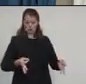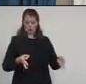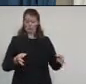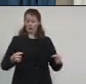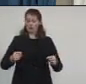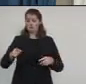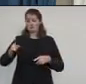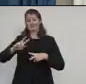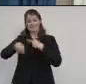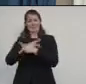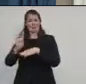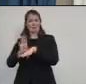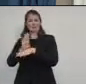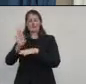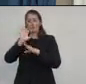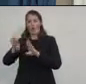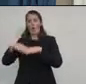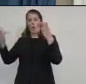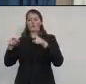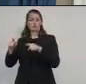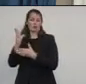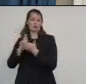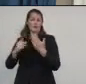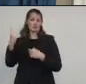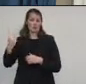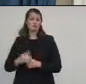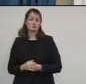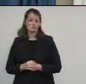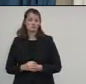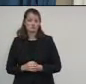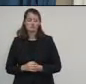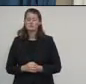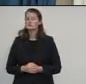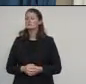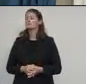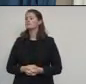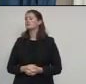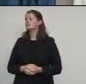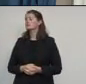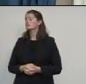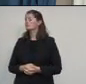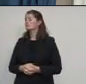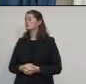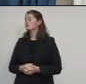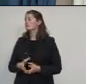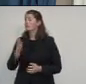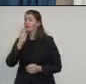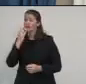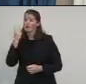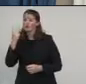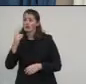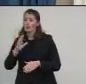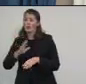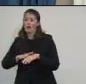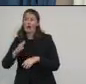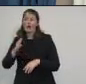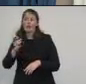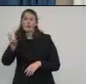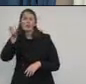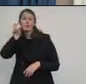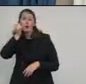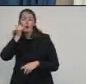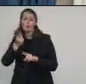businesses adapt and how much we move forward at a time. What I'm saying is that in the beginning of phase 1, which I hope will